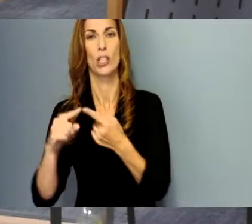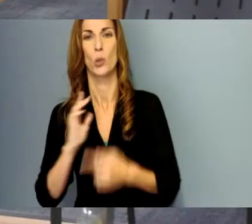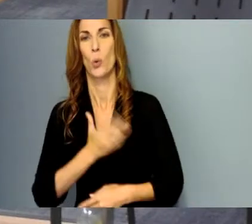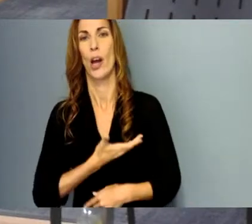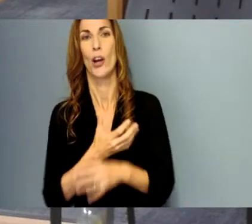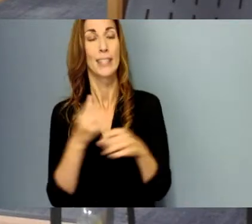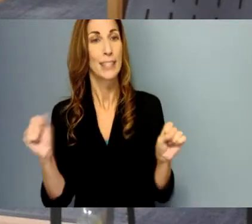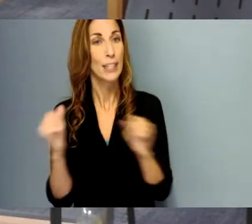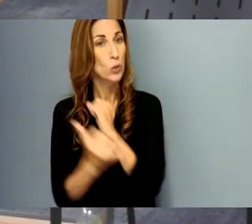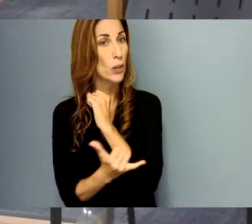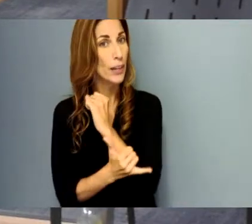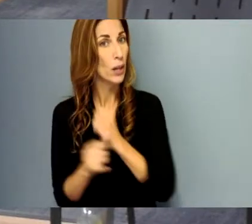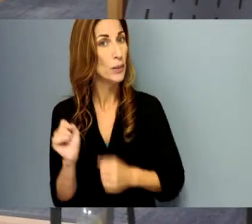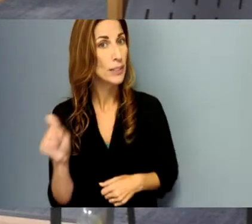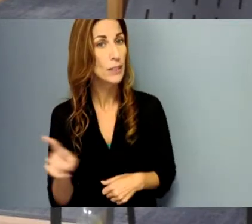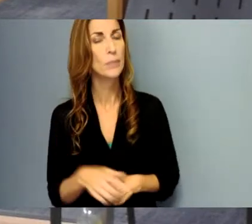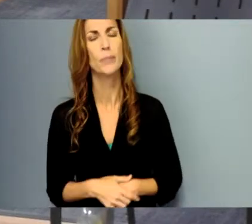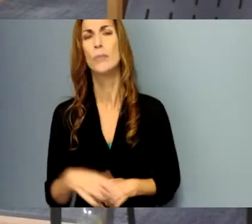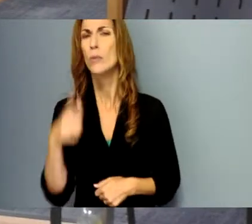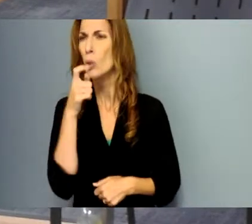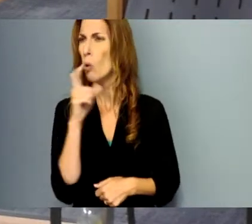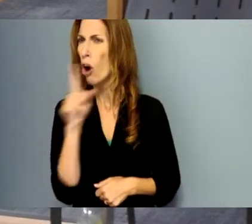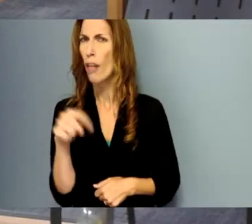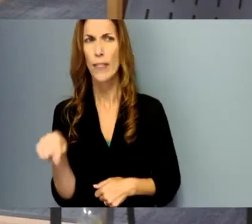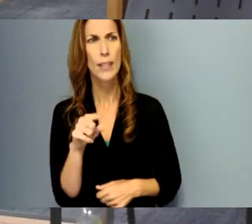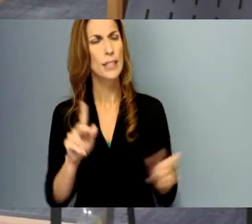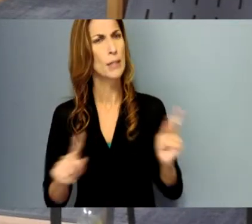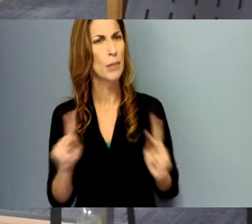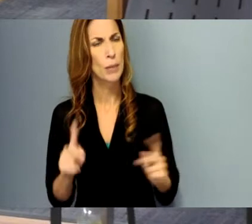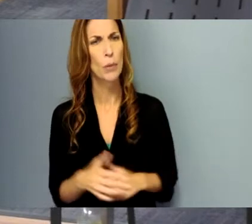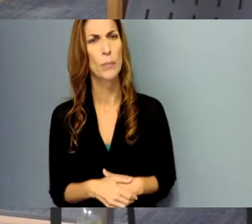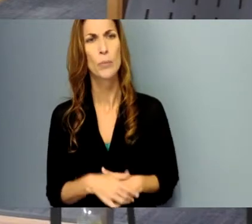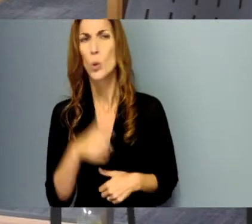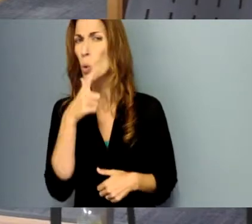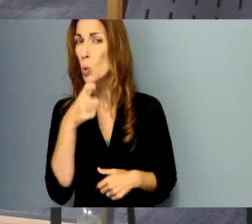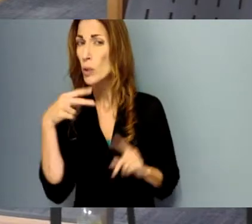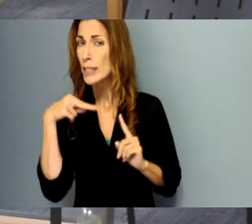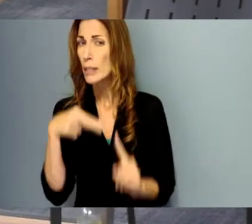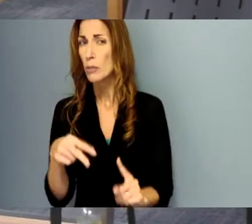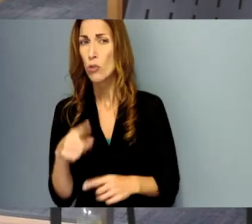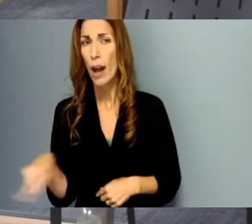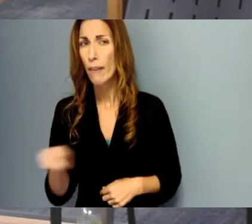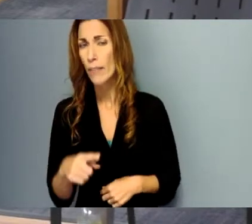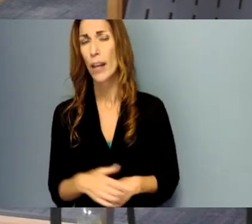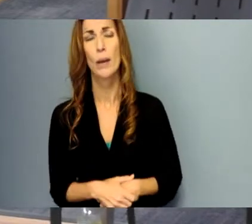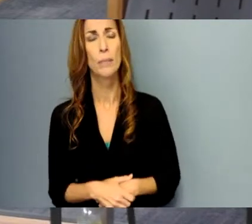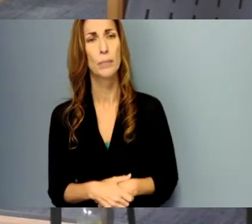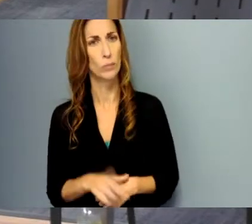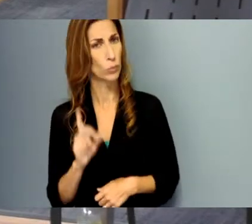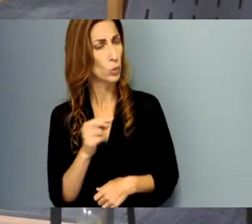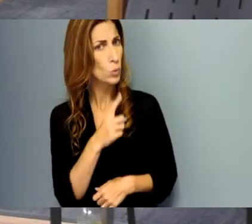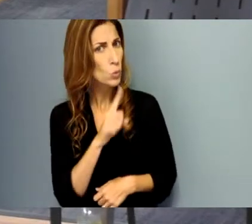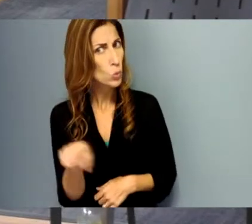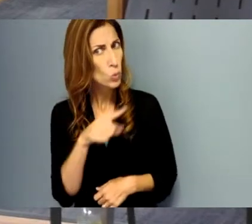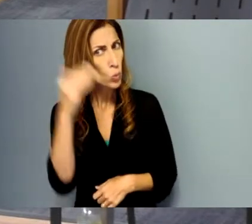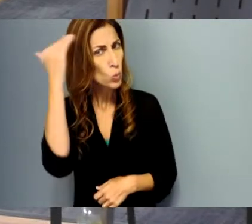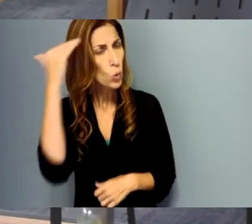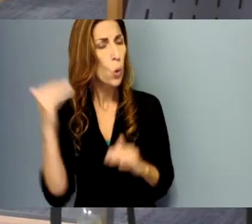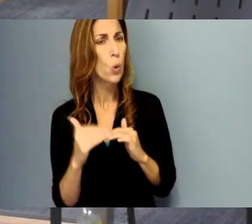sanctuary county? Who are these people? Who's keeping track of them? Do you know that there are